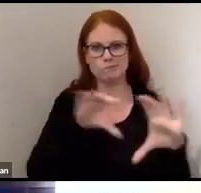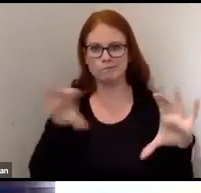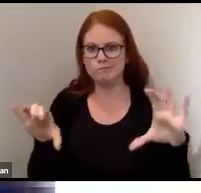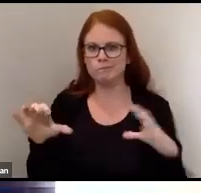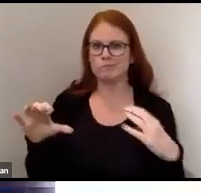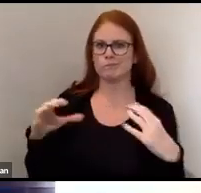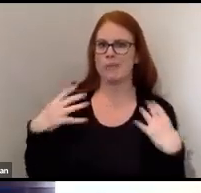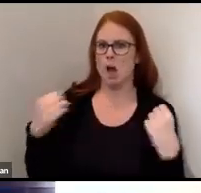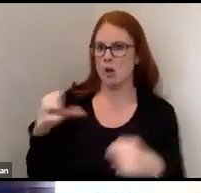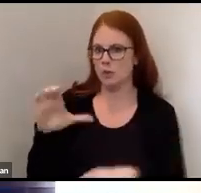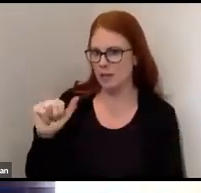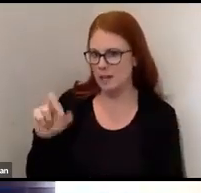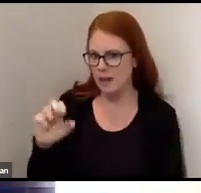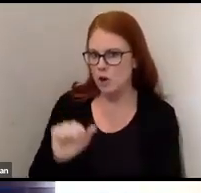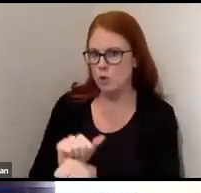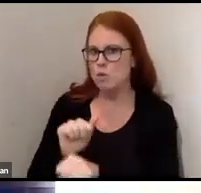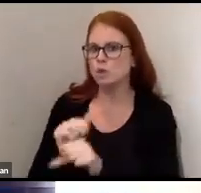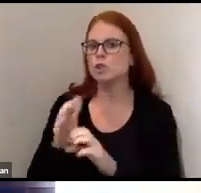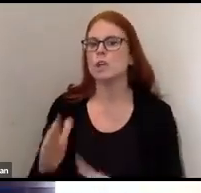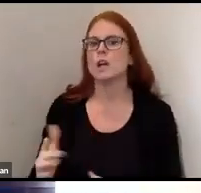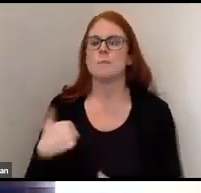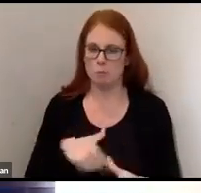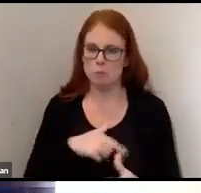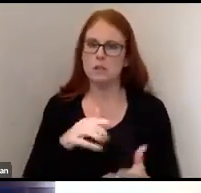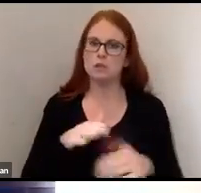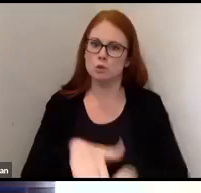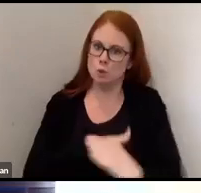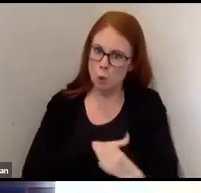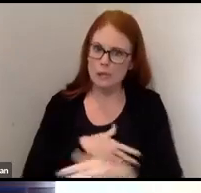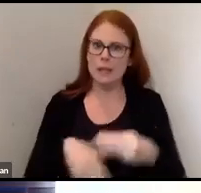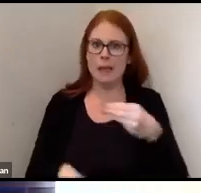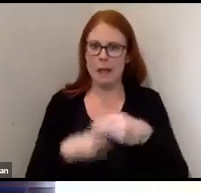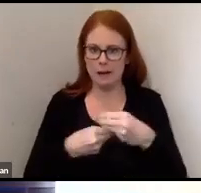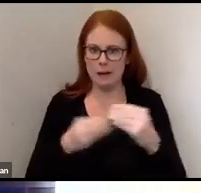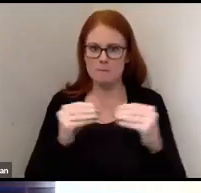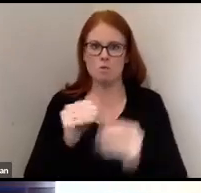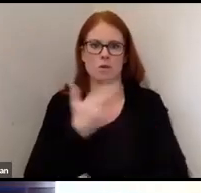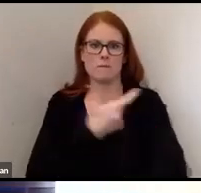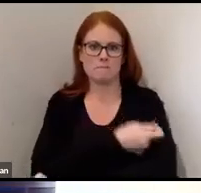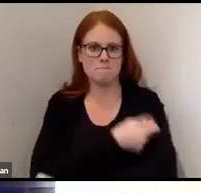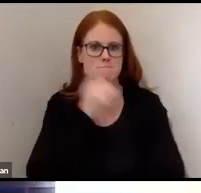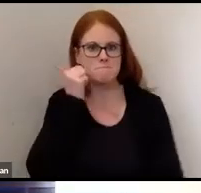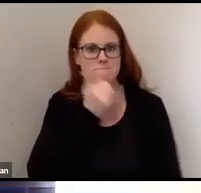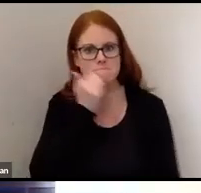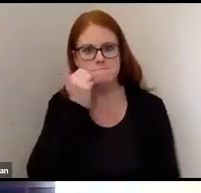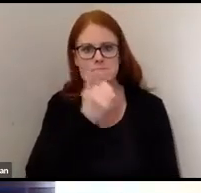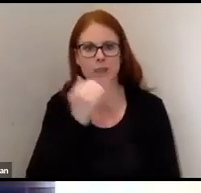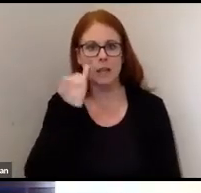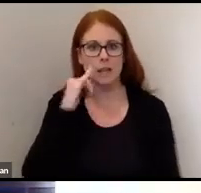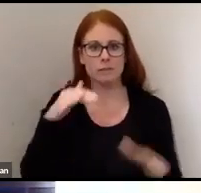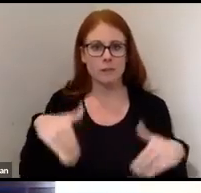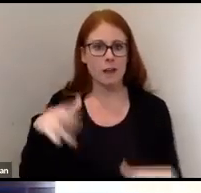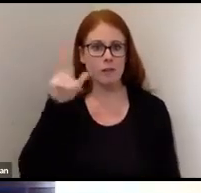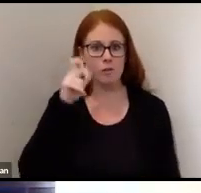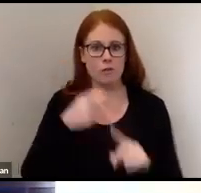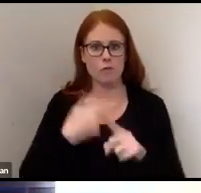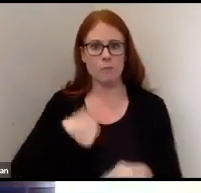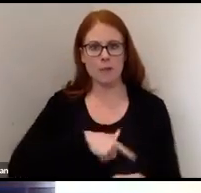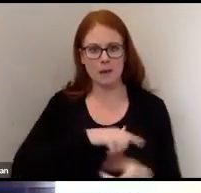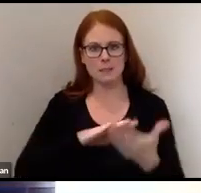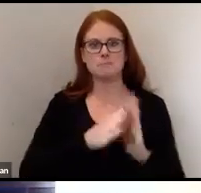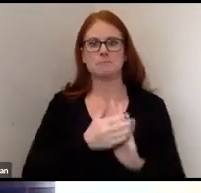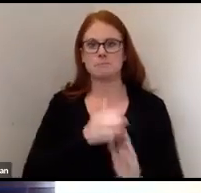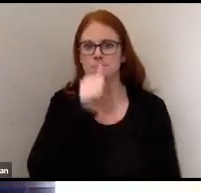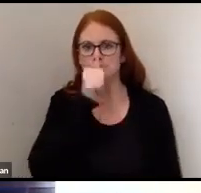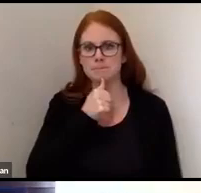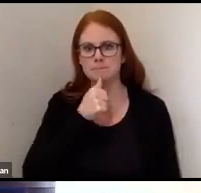subtract that. But we are chipping away. We are vaccinating, and so if you haven't heard from us, just be patient. We're